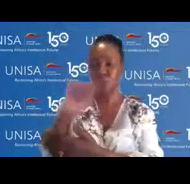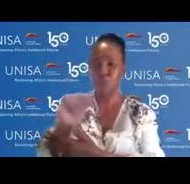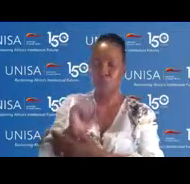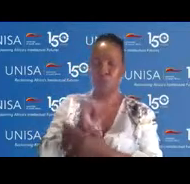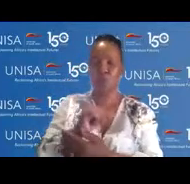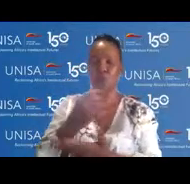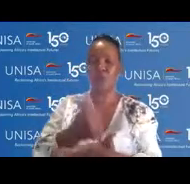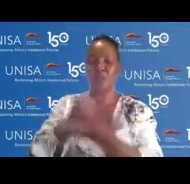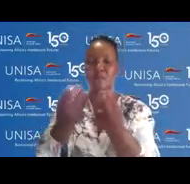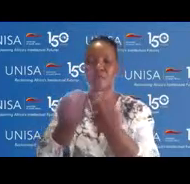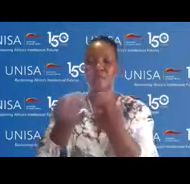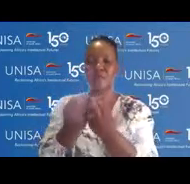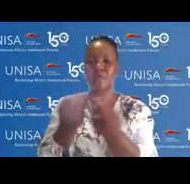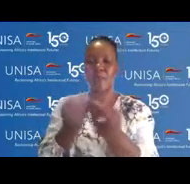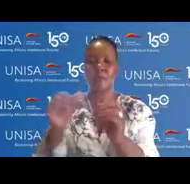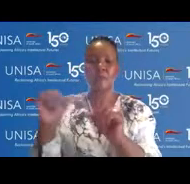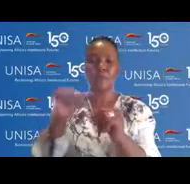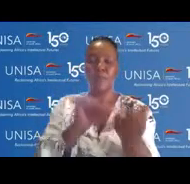my gallery,